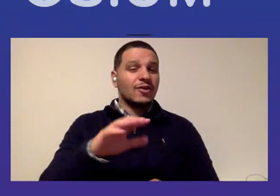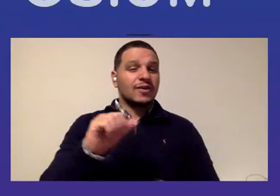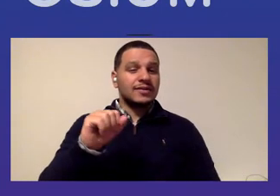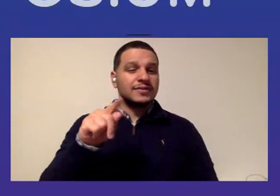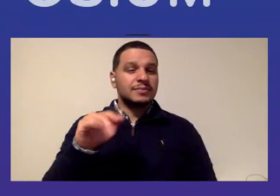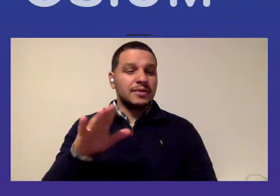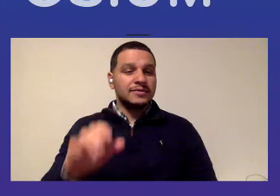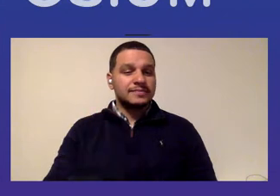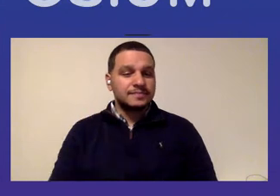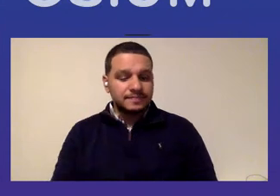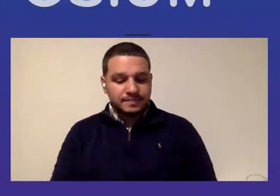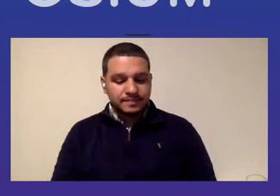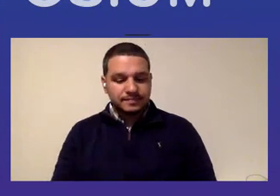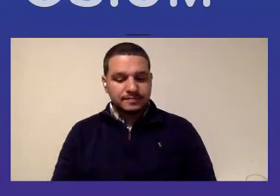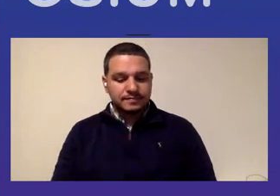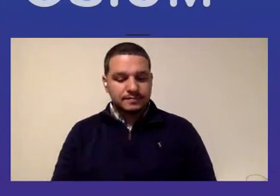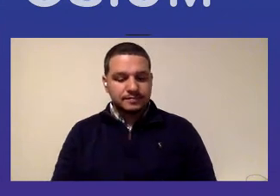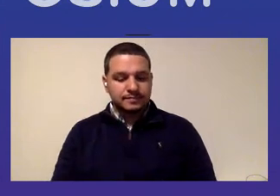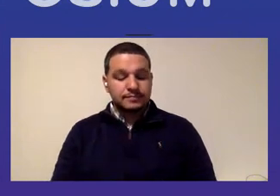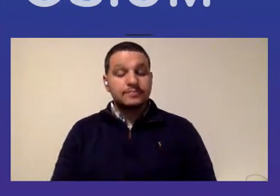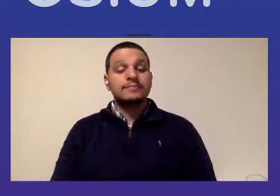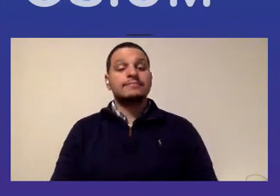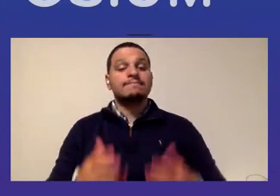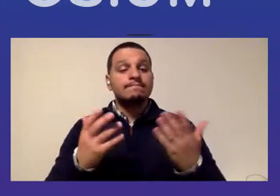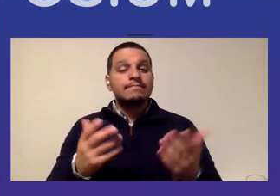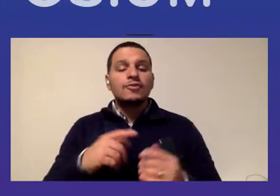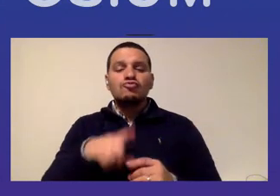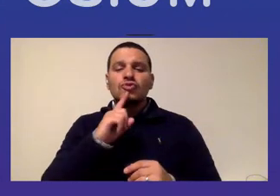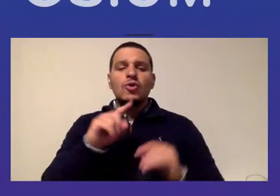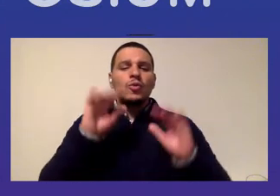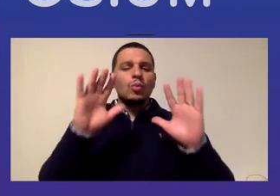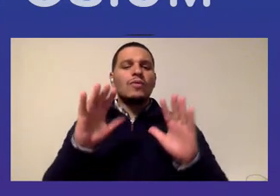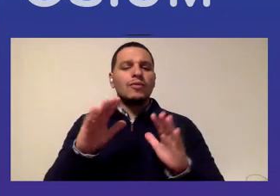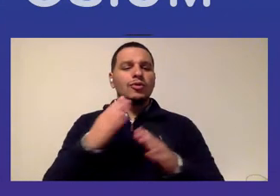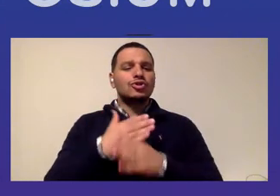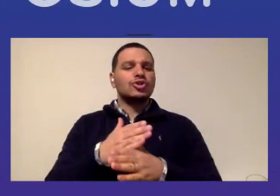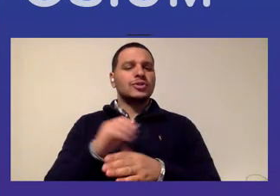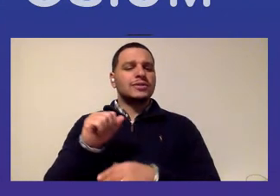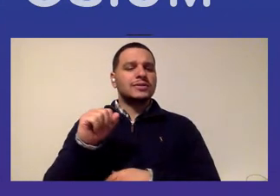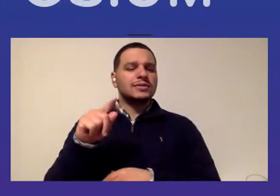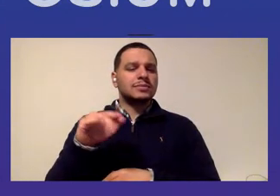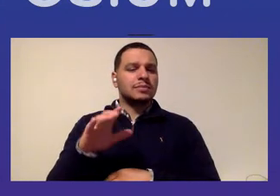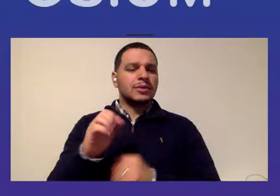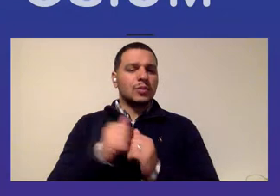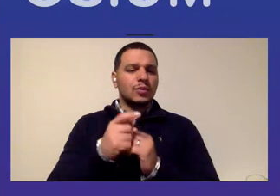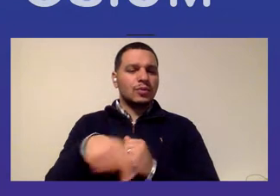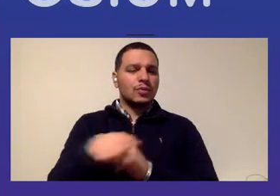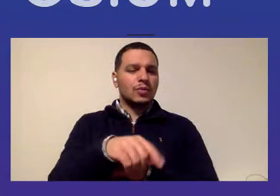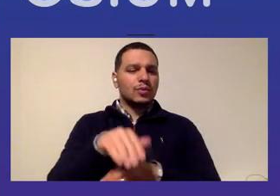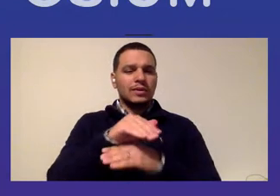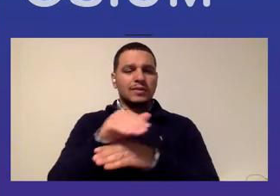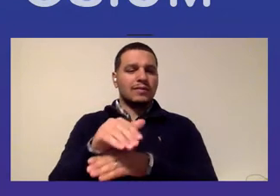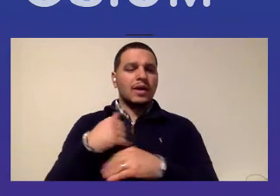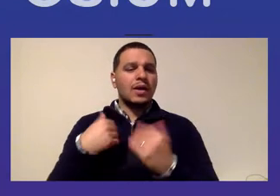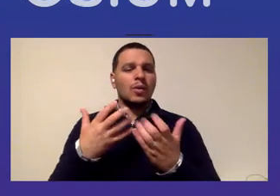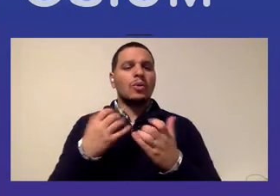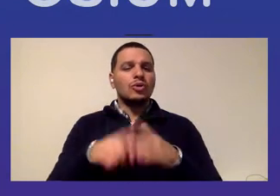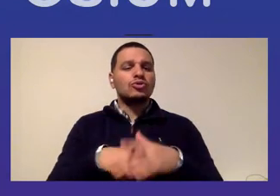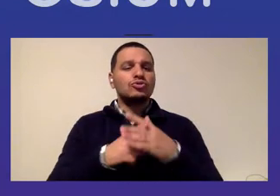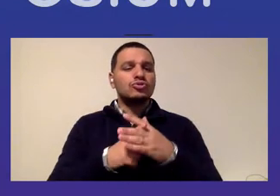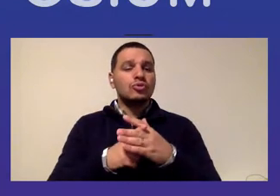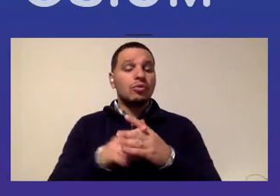So as I said, it's really wonderful to be able to share a space with you this evening. And I want us to start by